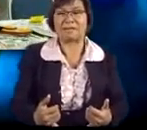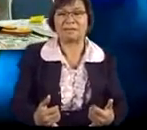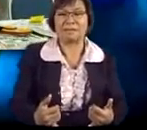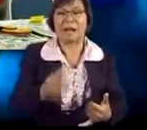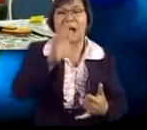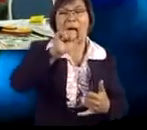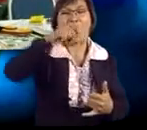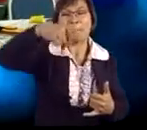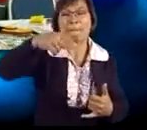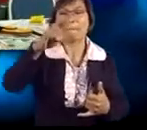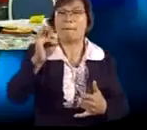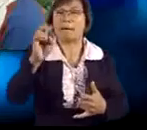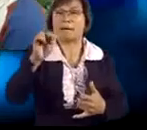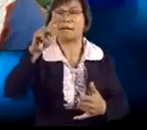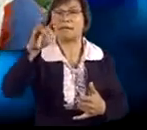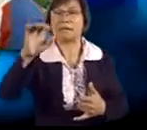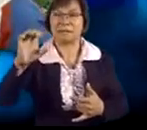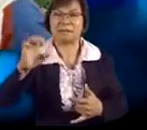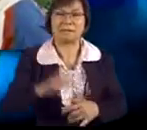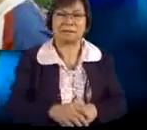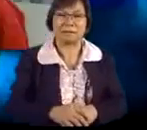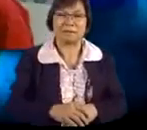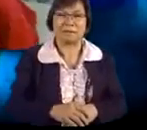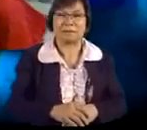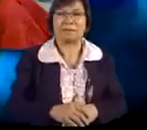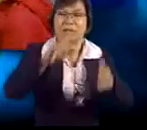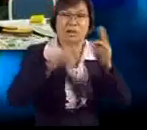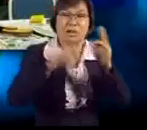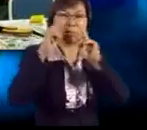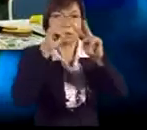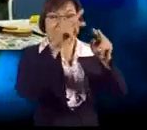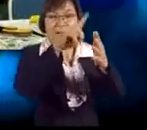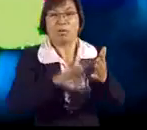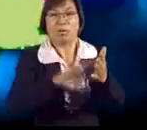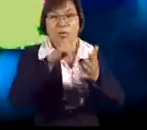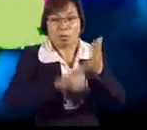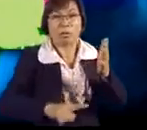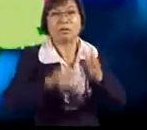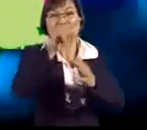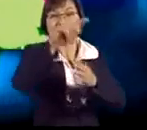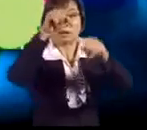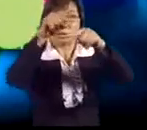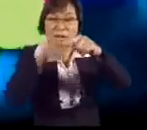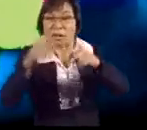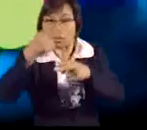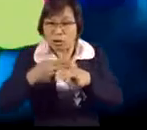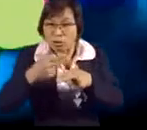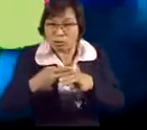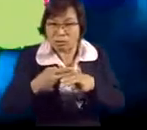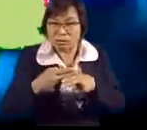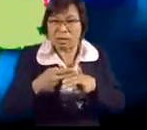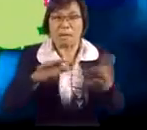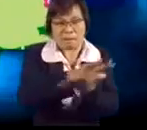Now, apprentices. What's that? Never mind. What are these type